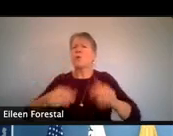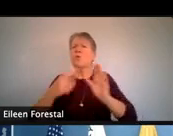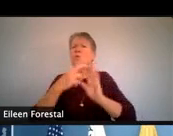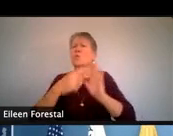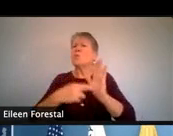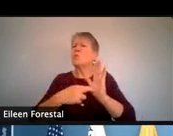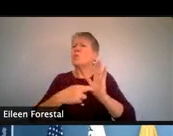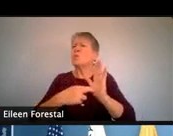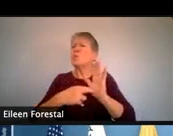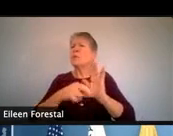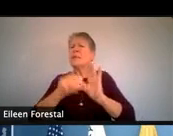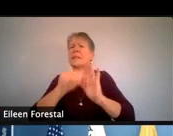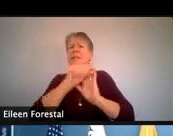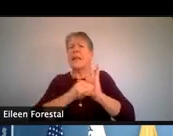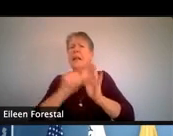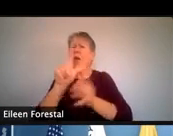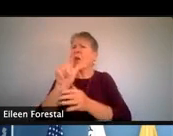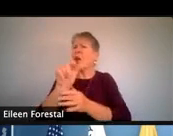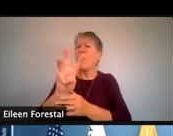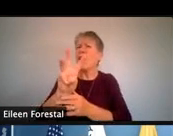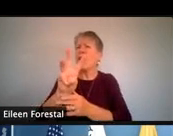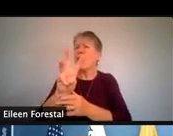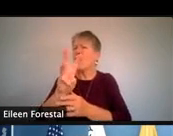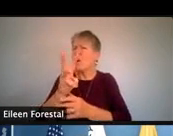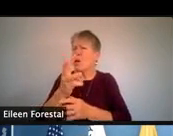you. Thank you.